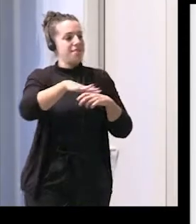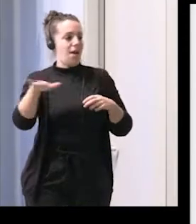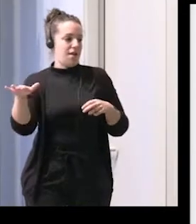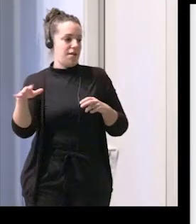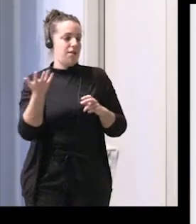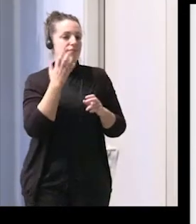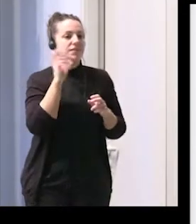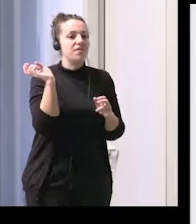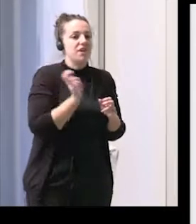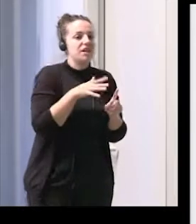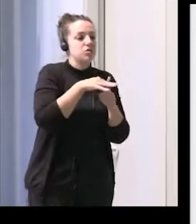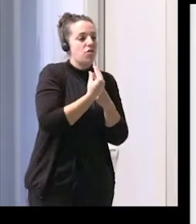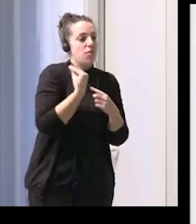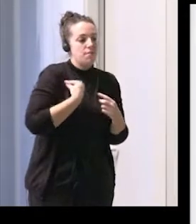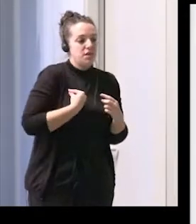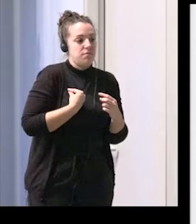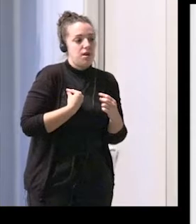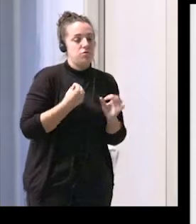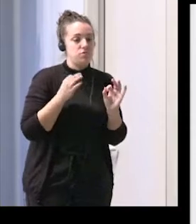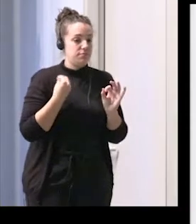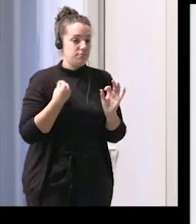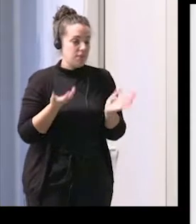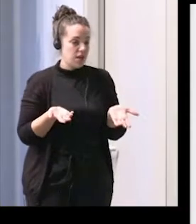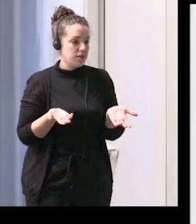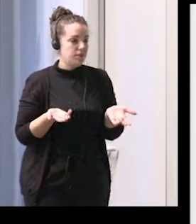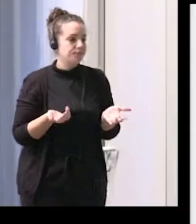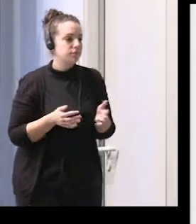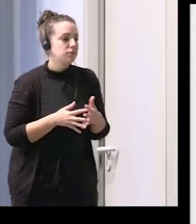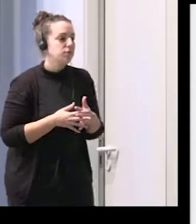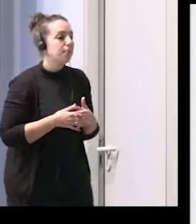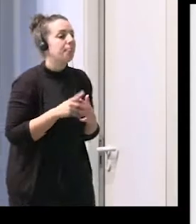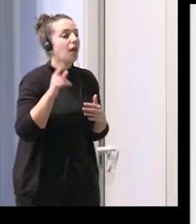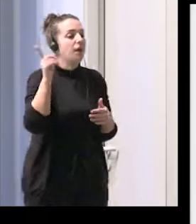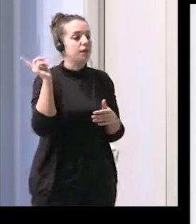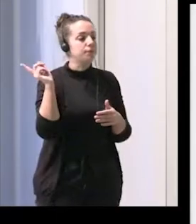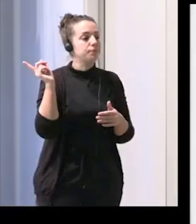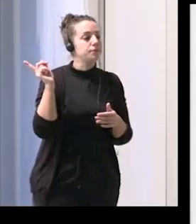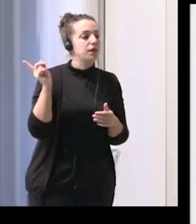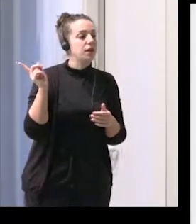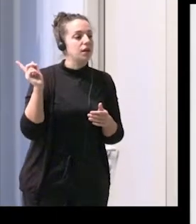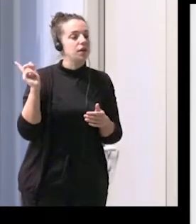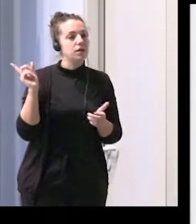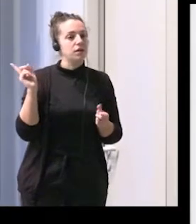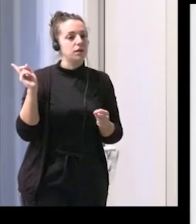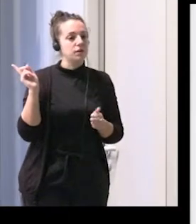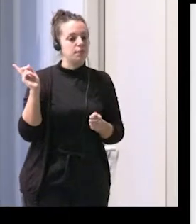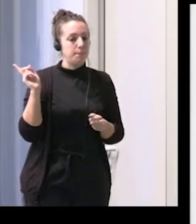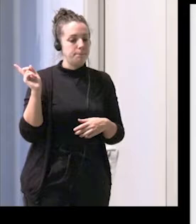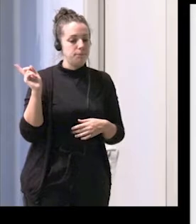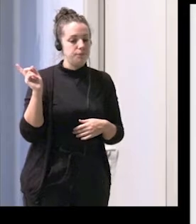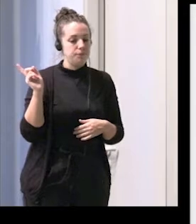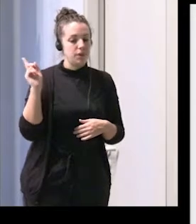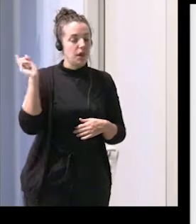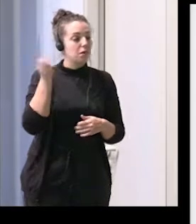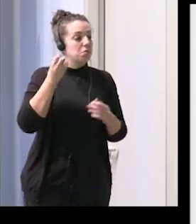indeed, that's what happens. So here are their thresholds in blue when sounds and noise are coming from the